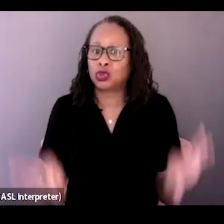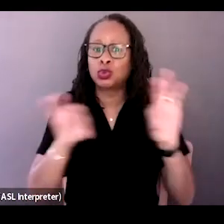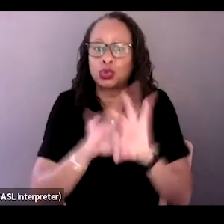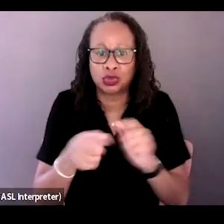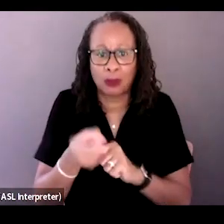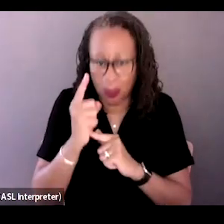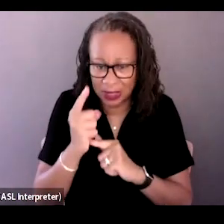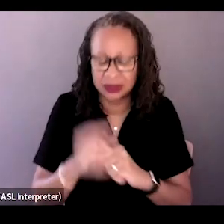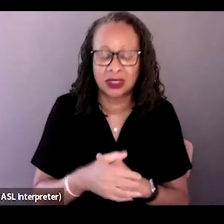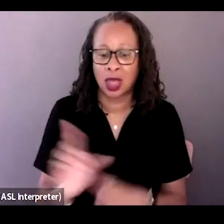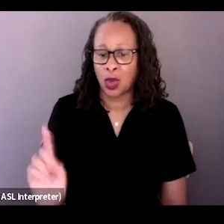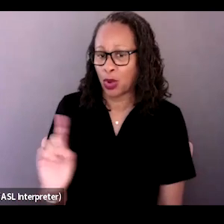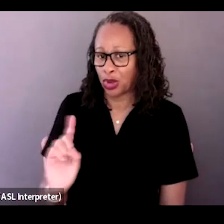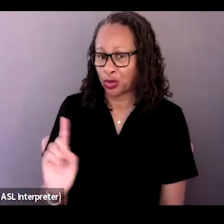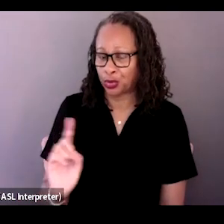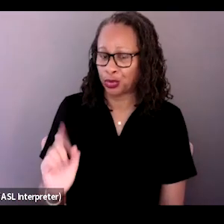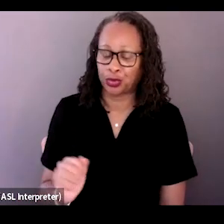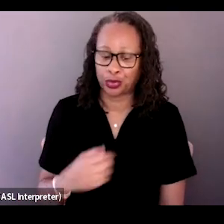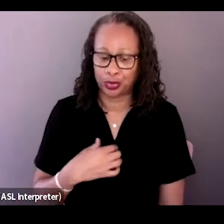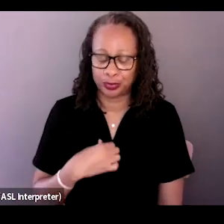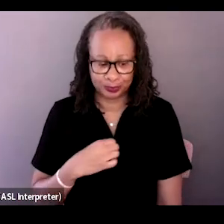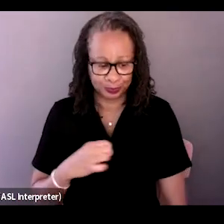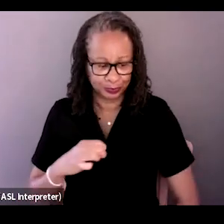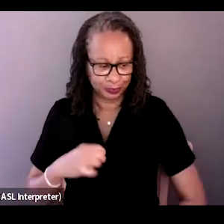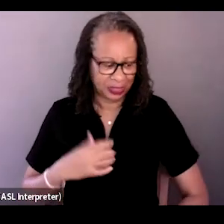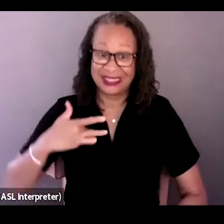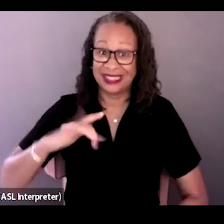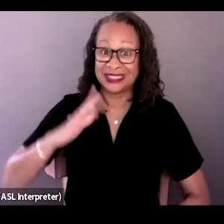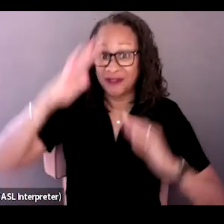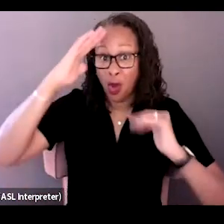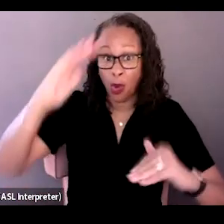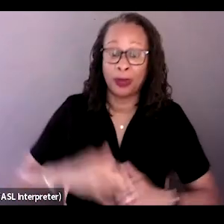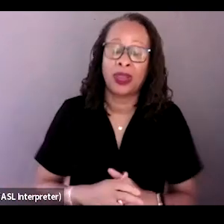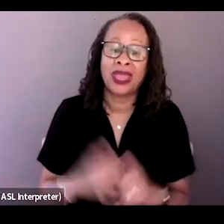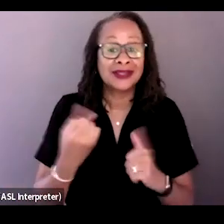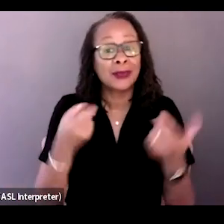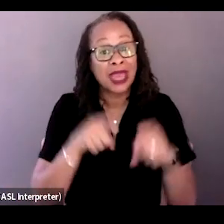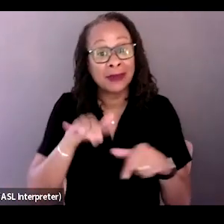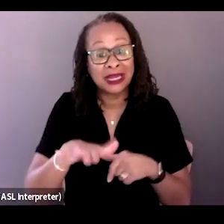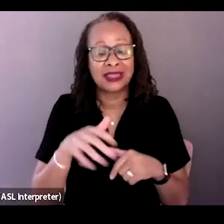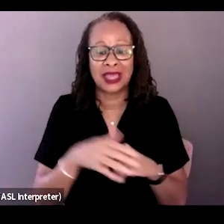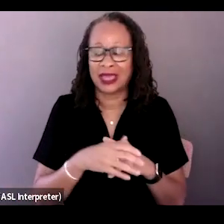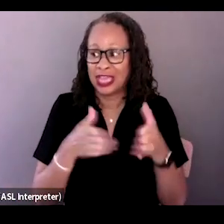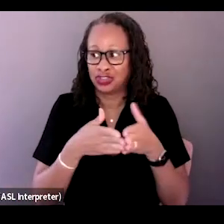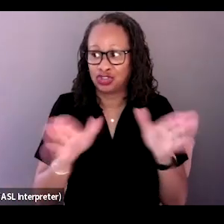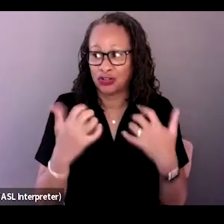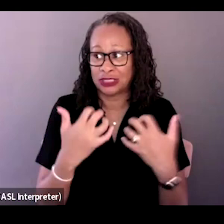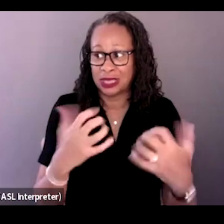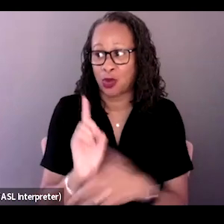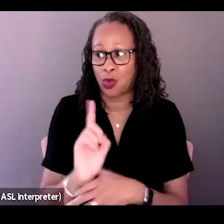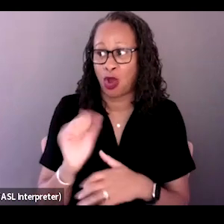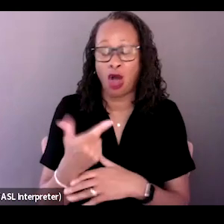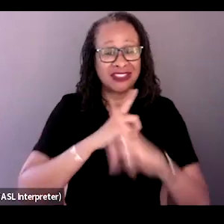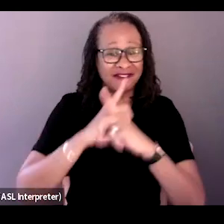crucial moment where, you know, there was that sense of hope and there was something happening in that General Assembly top where all were defending